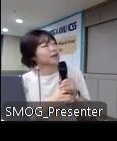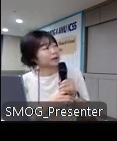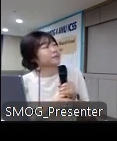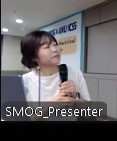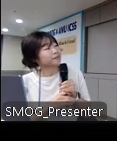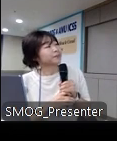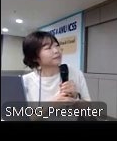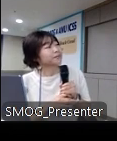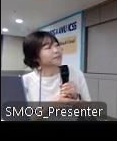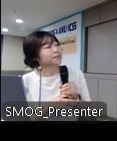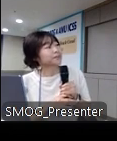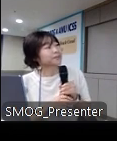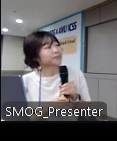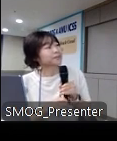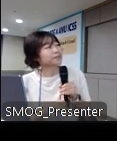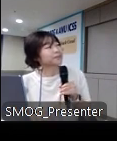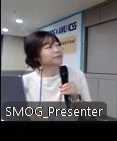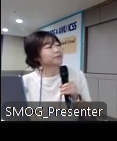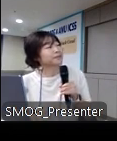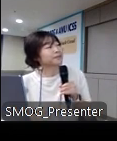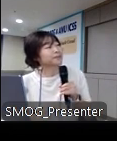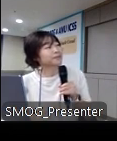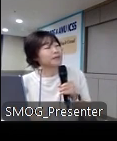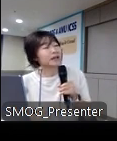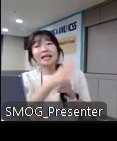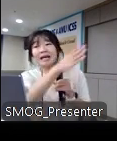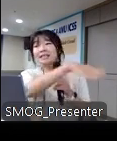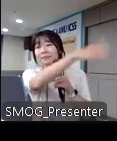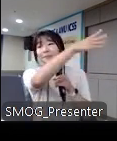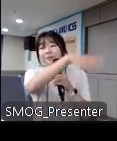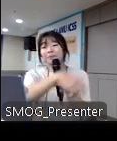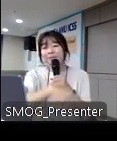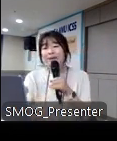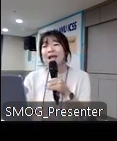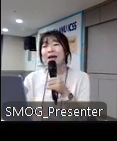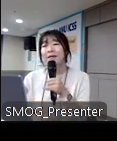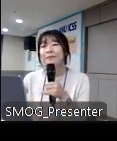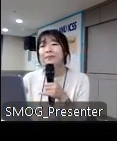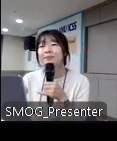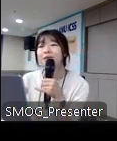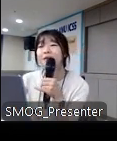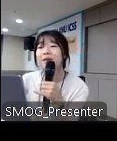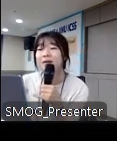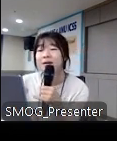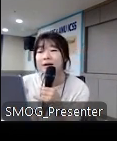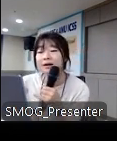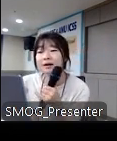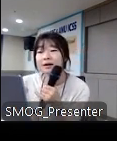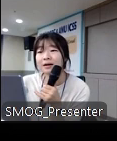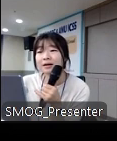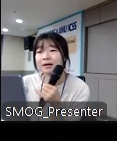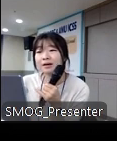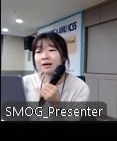with the disambiguation, the range is still quite Yes. great. Mhm. So I was confused. I thought that was the